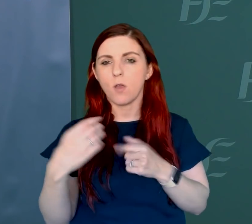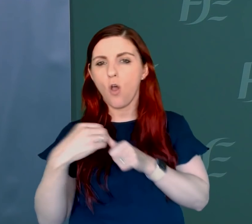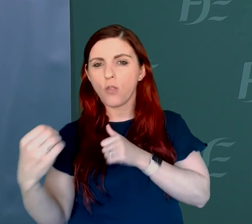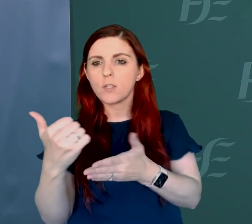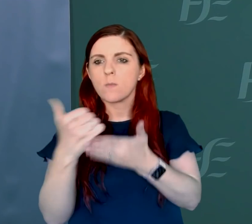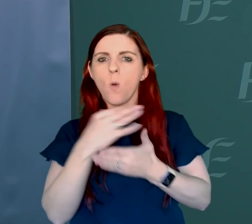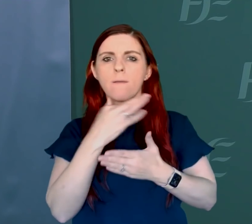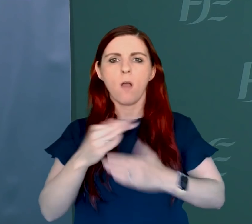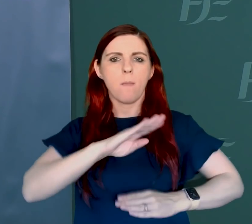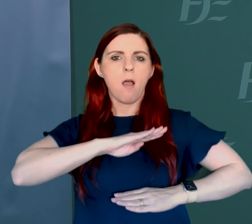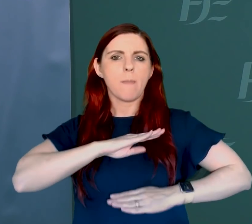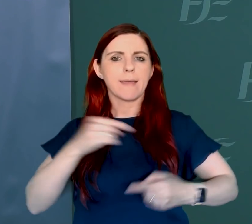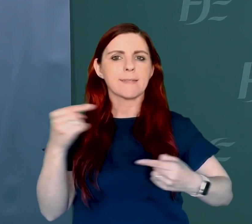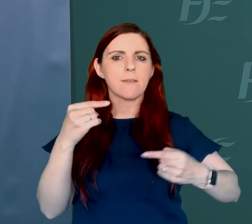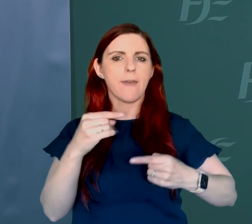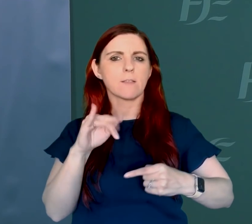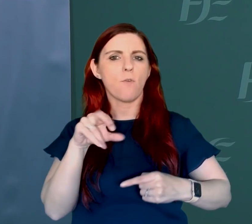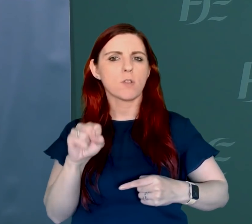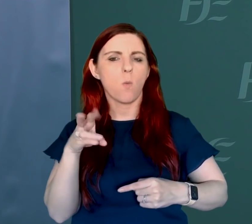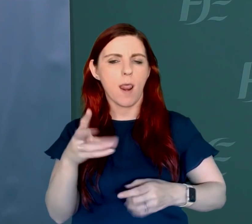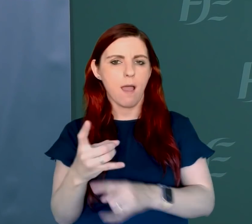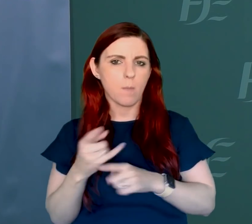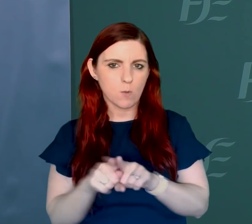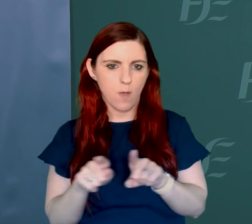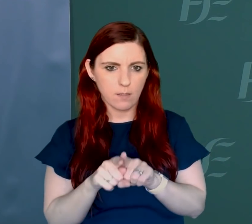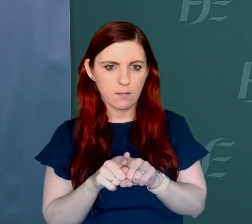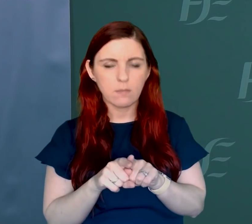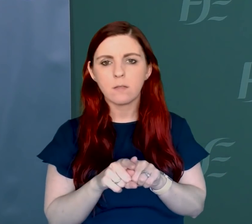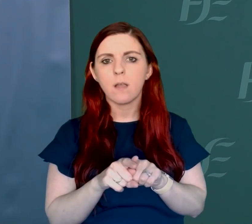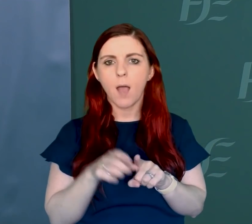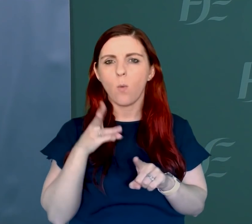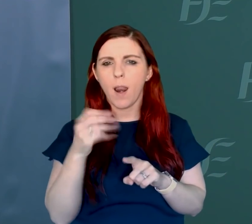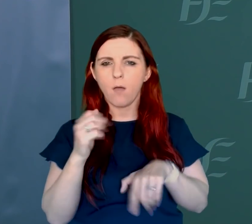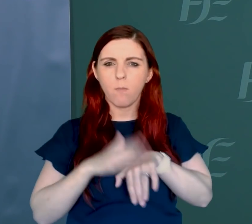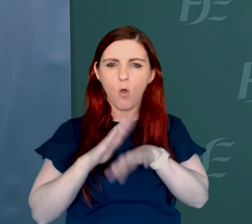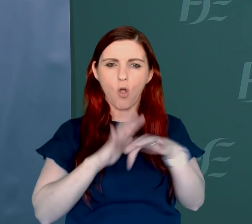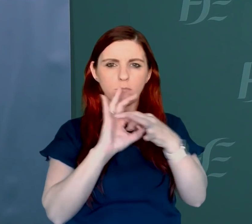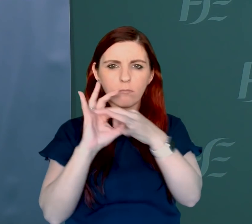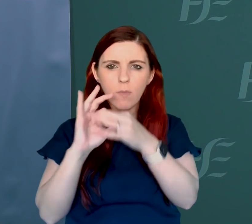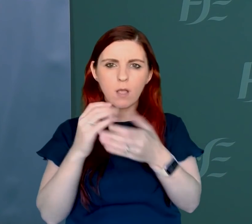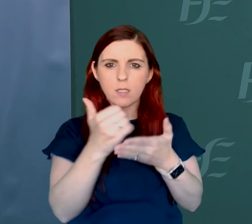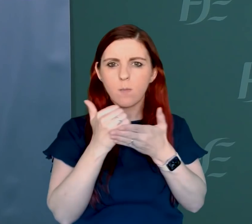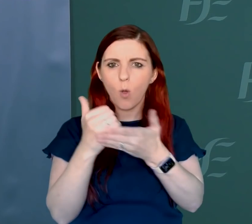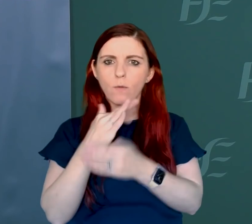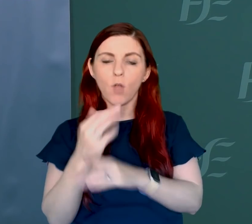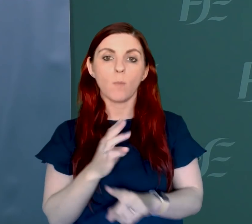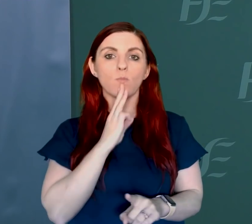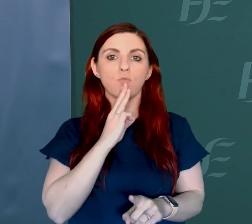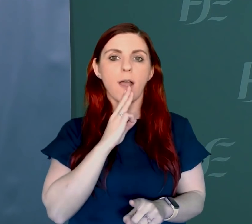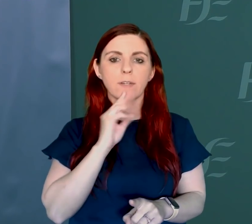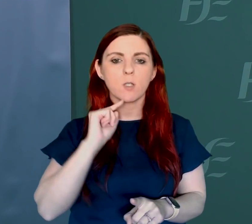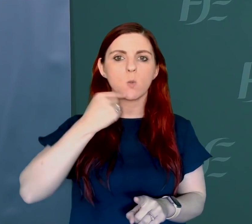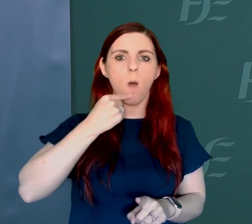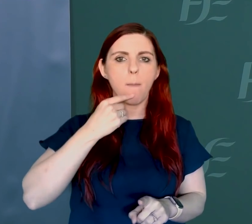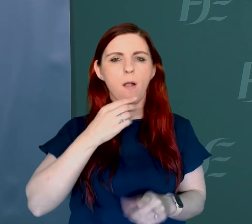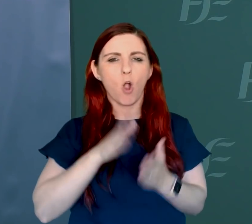Defence Forces. Increased use, and we've now concluded engagements and supports from private swabbing